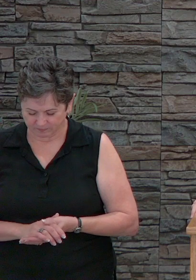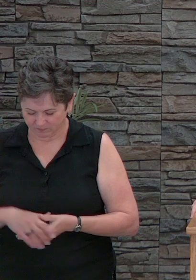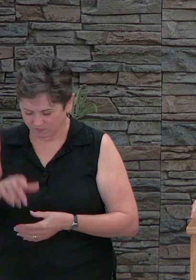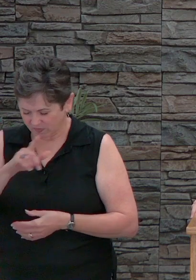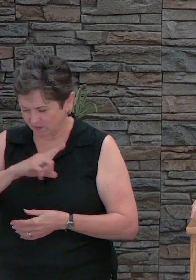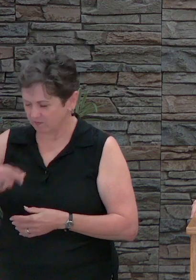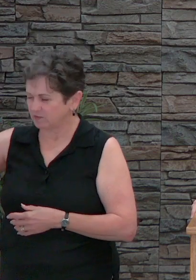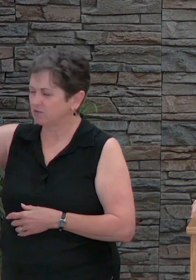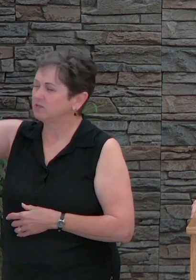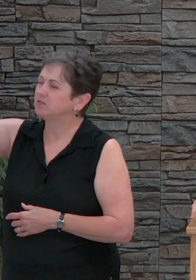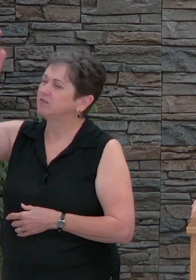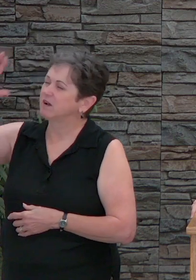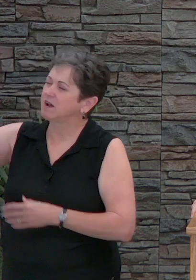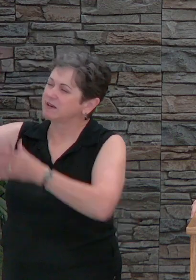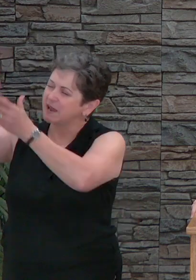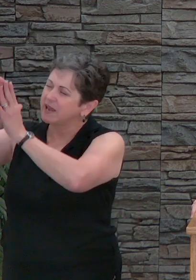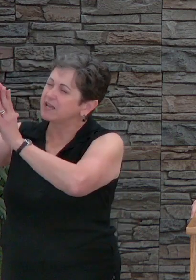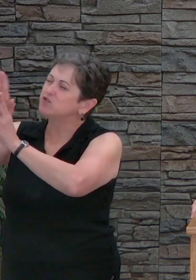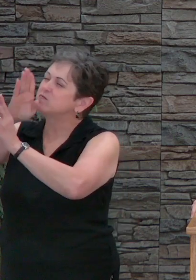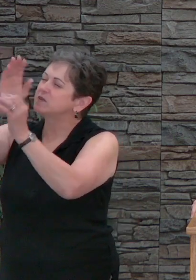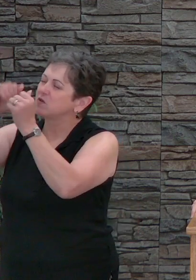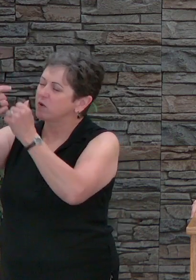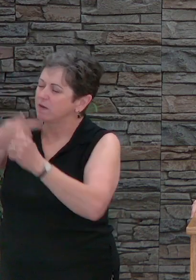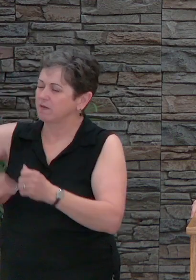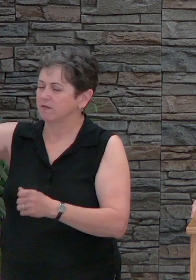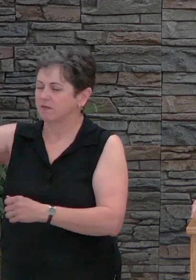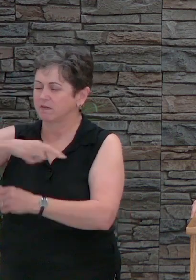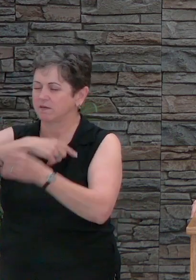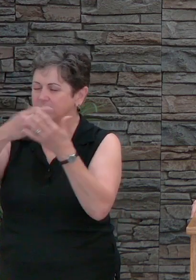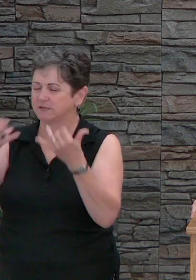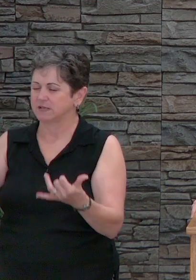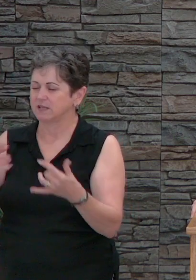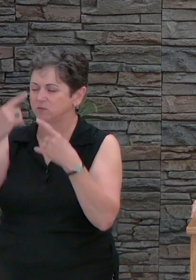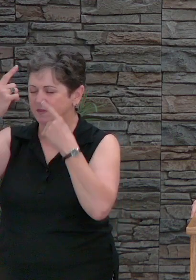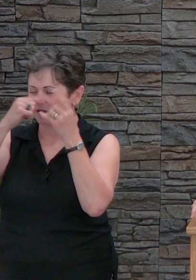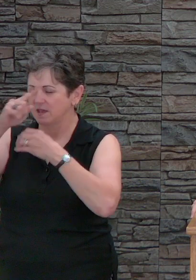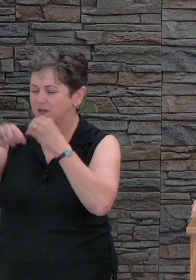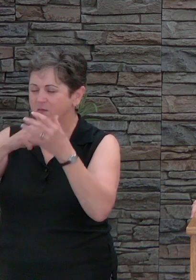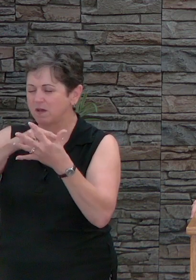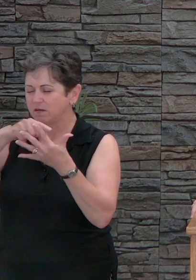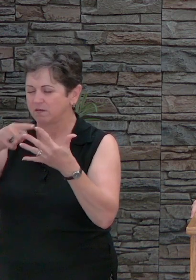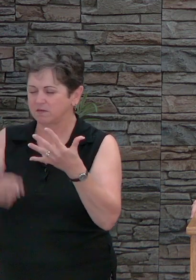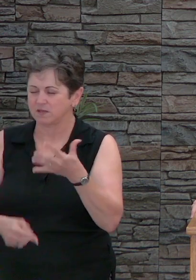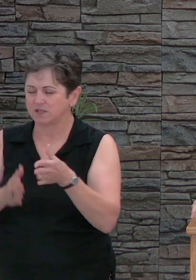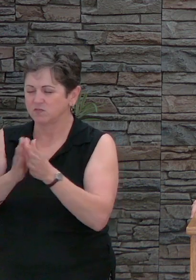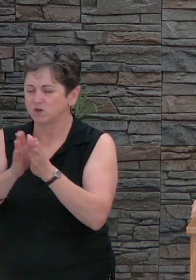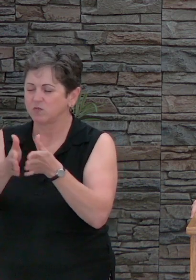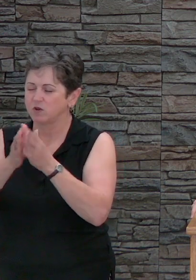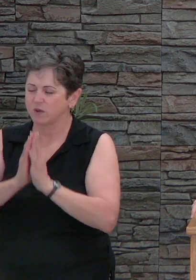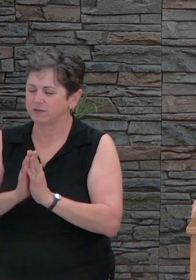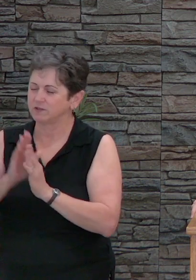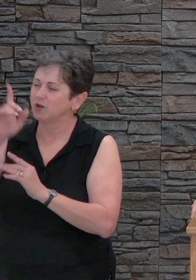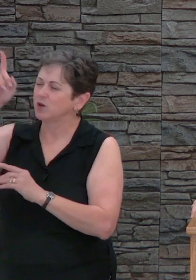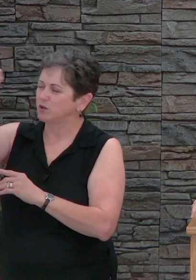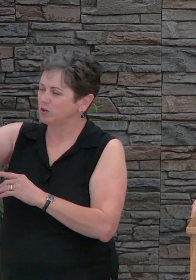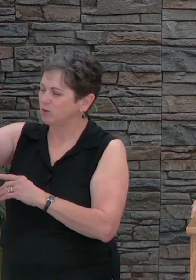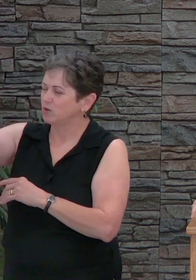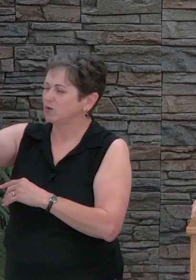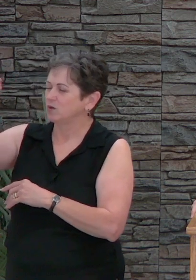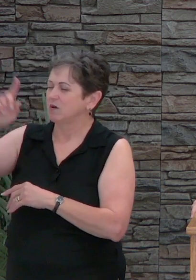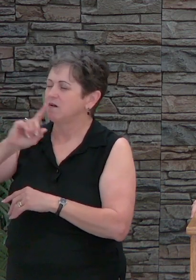Lord God, I just ask that you be with us now as we consider these requests. Lord God, you are a